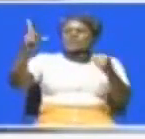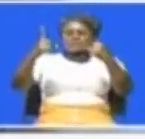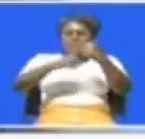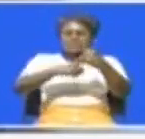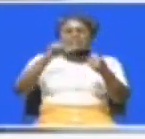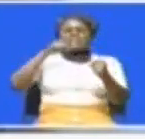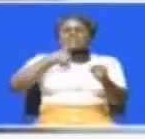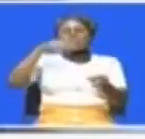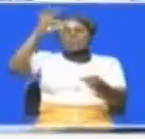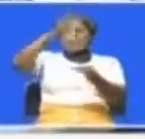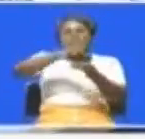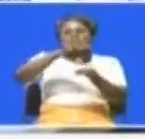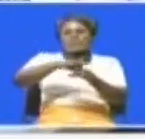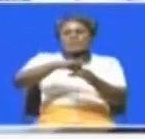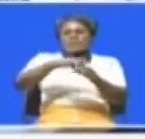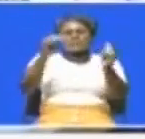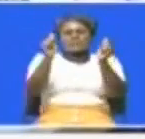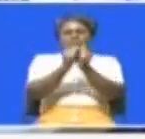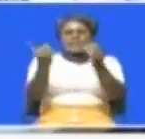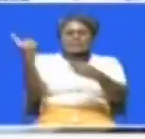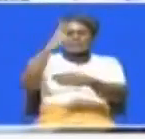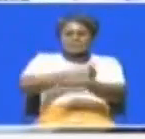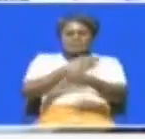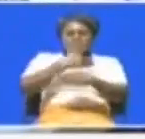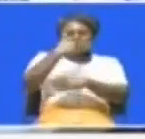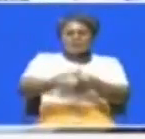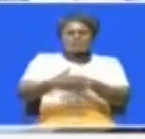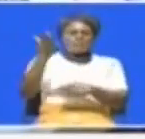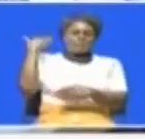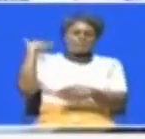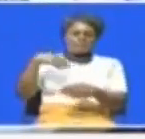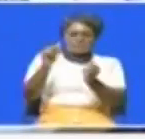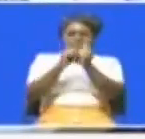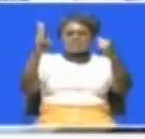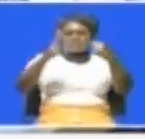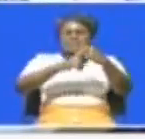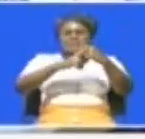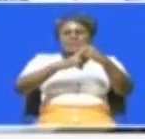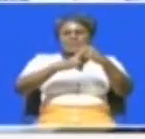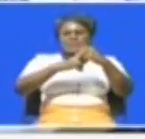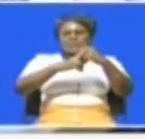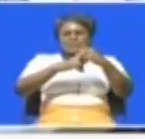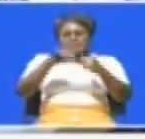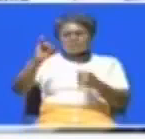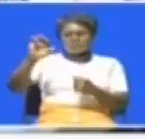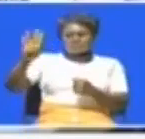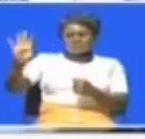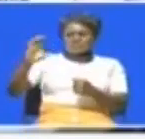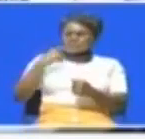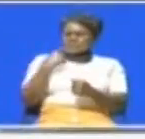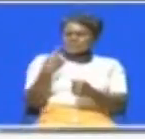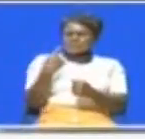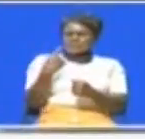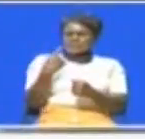repeat presidential poll, 10 days after its initial 17th of October date. A move the IEBC in a statement